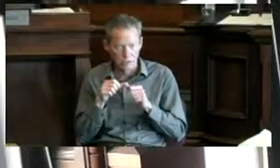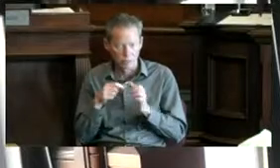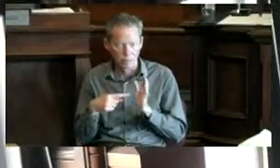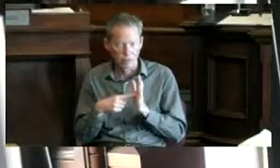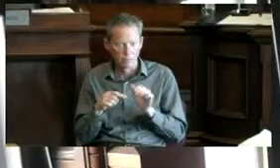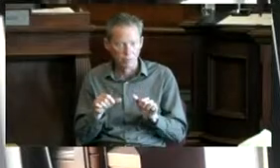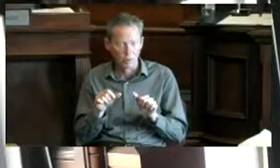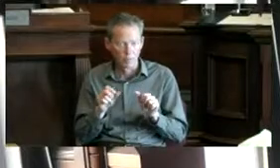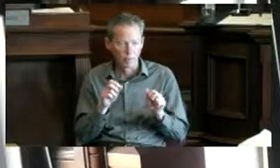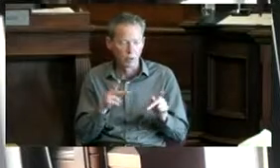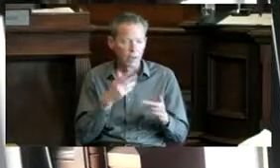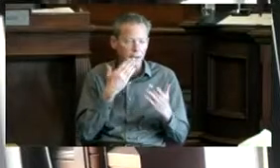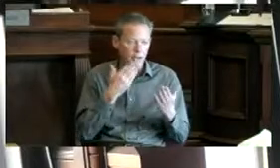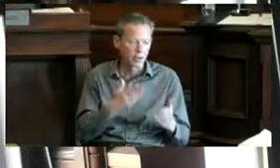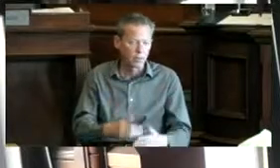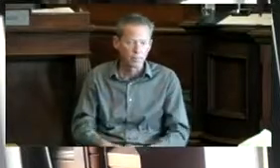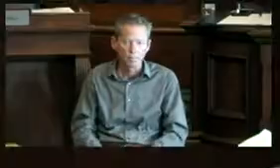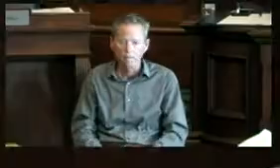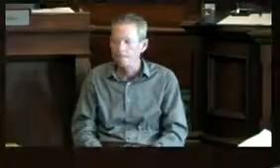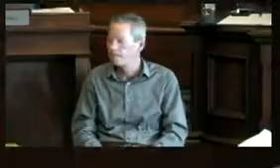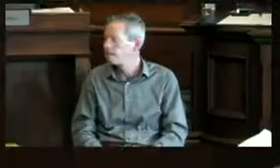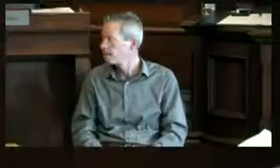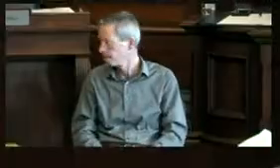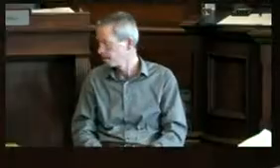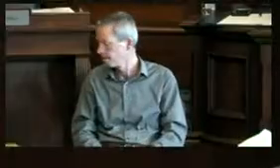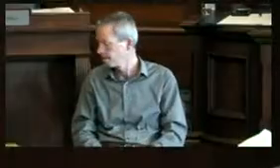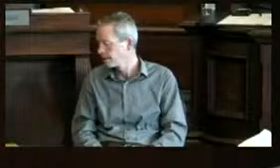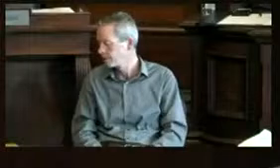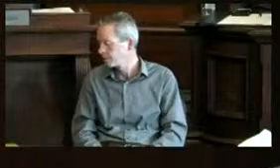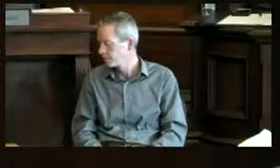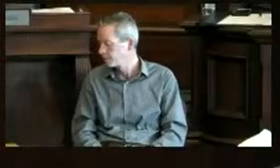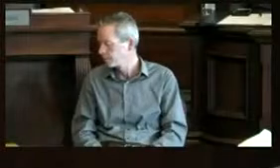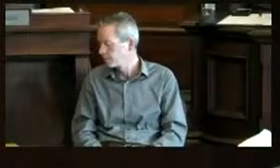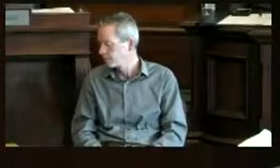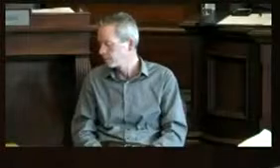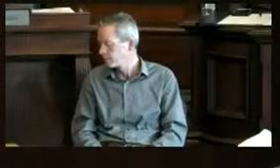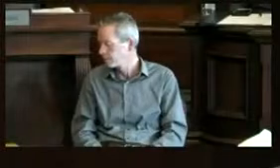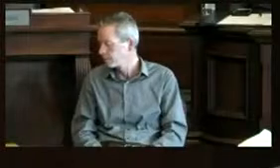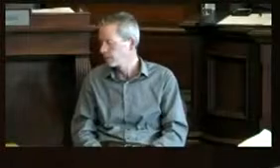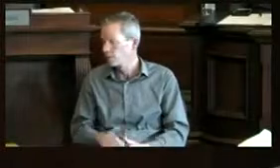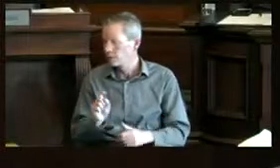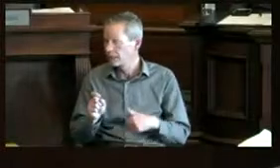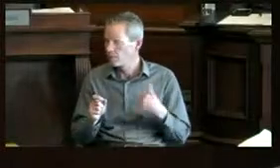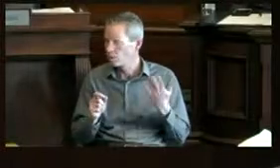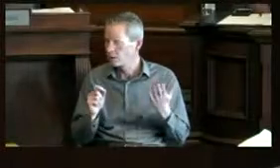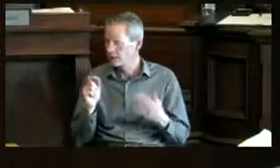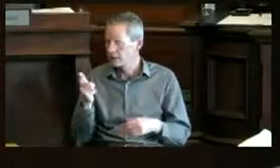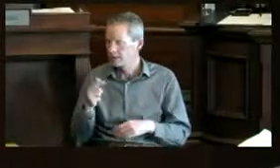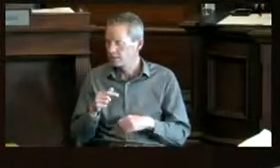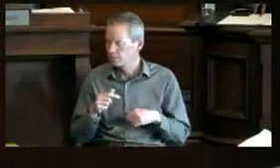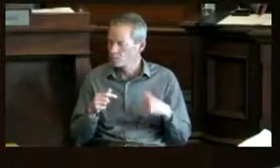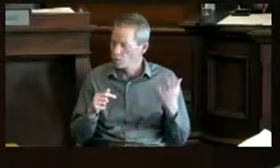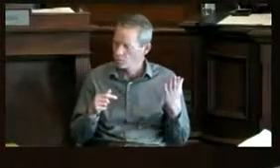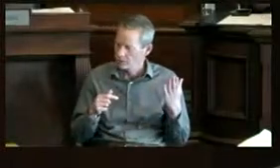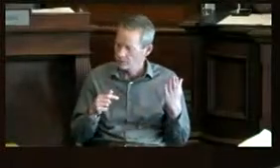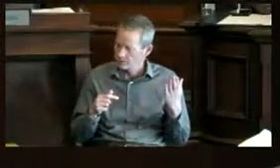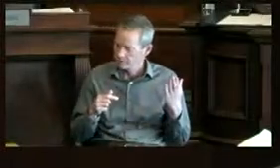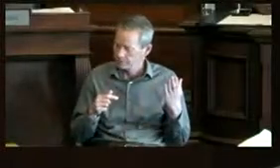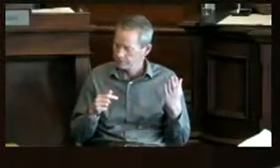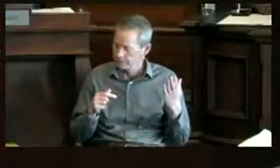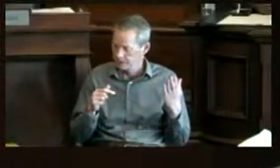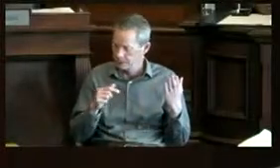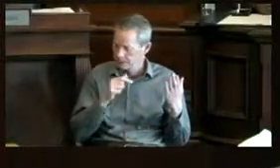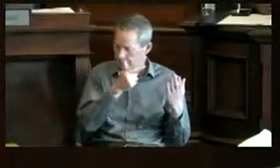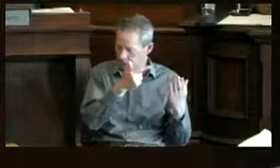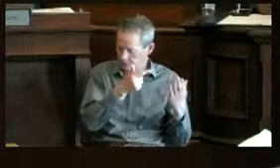Okay, thank you. All right. So on that note, we need a motion and a second on introduction number 93.